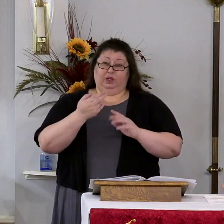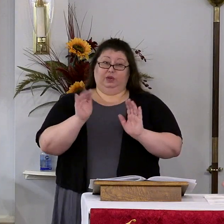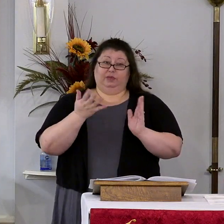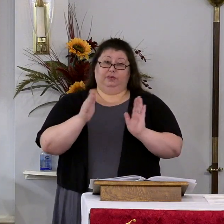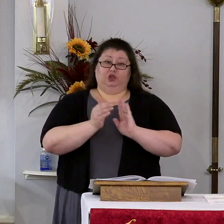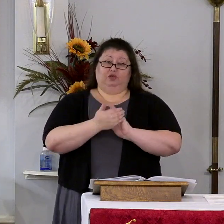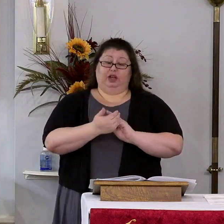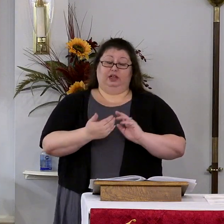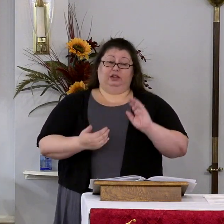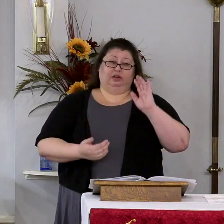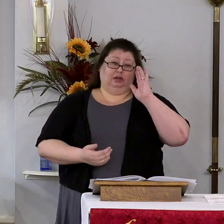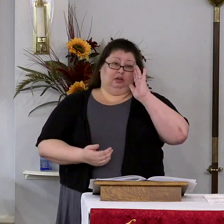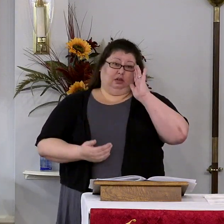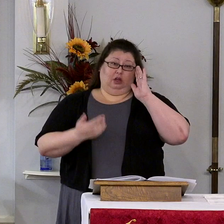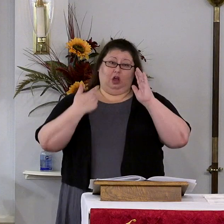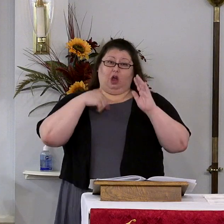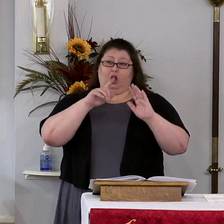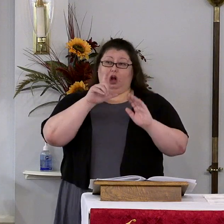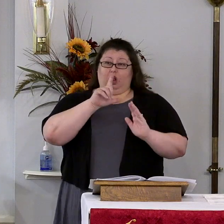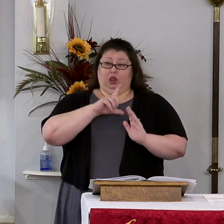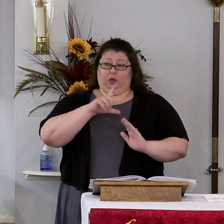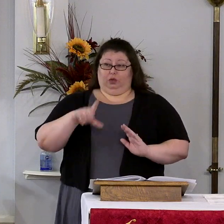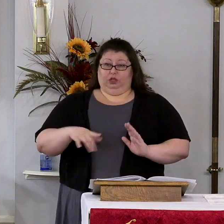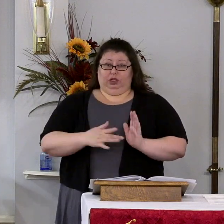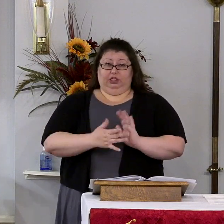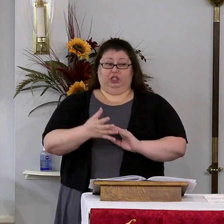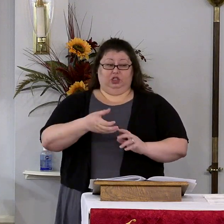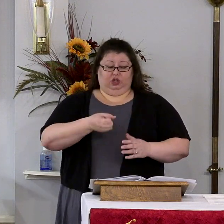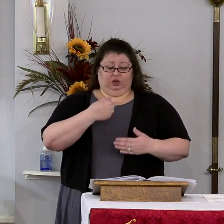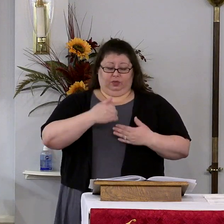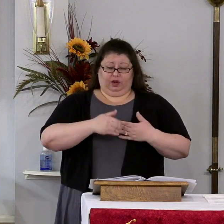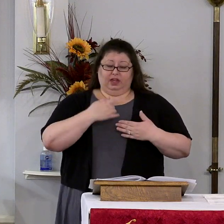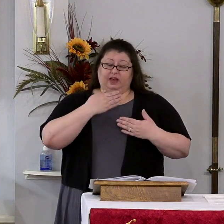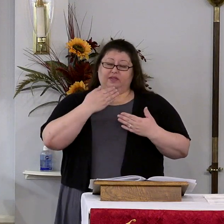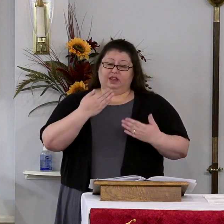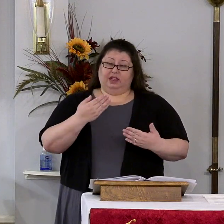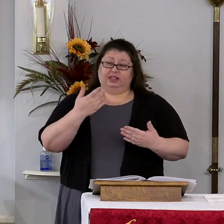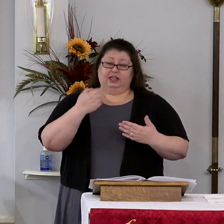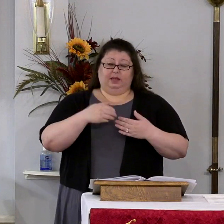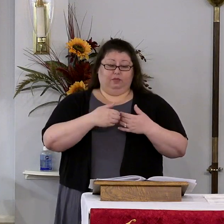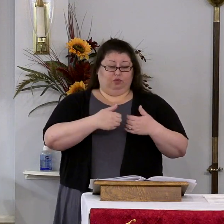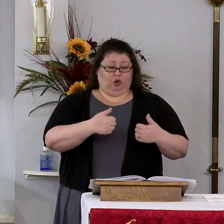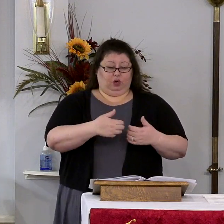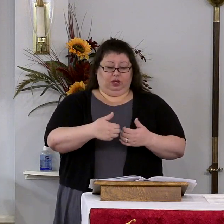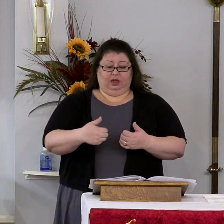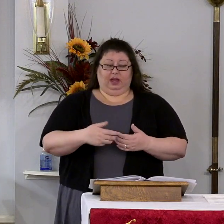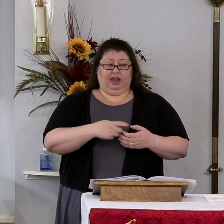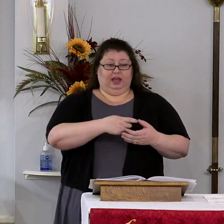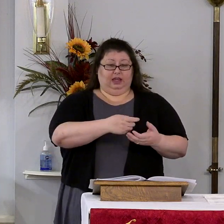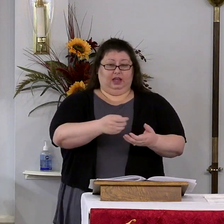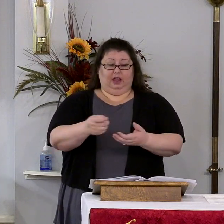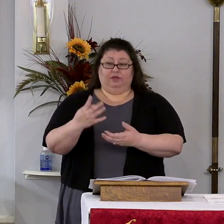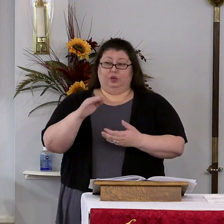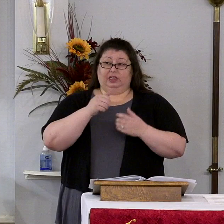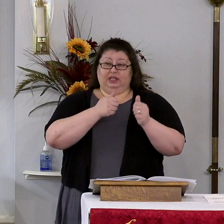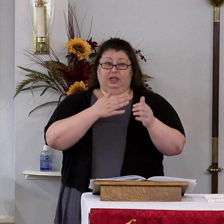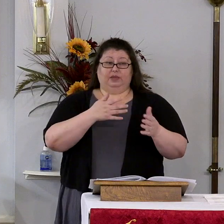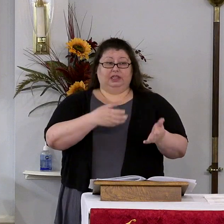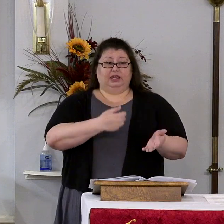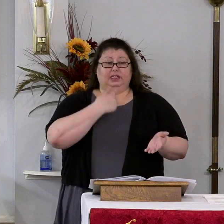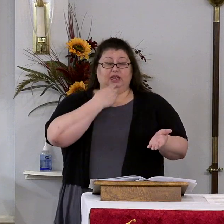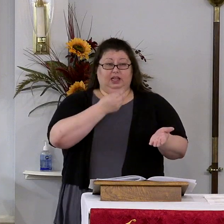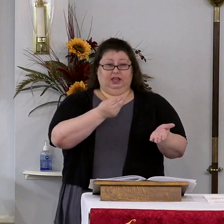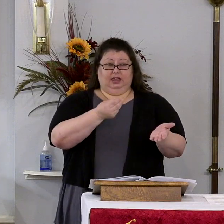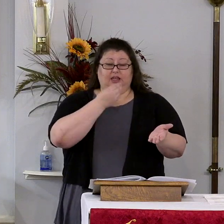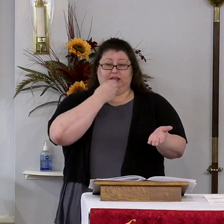was betrayed, our Lord Jesus took bread and gave thanks. He broke it and gave it to his disciples, saying, "Take